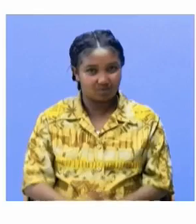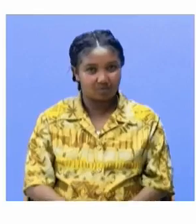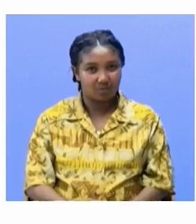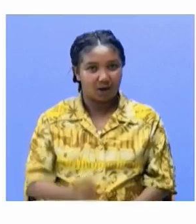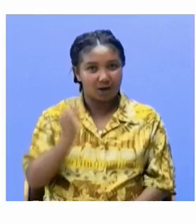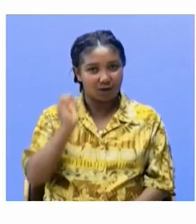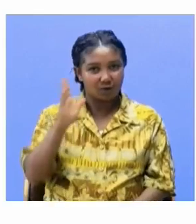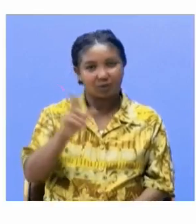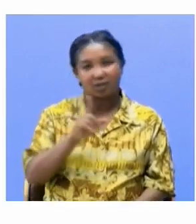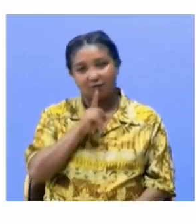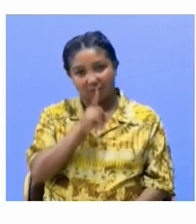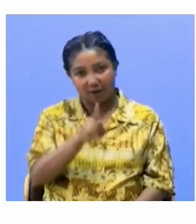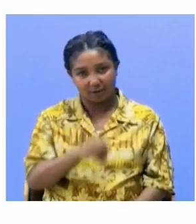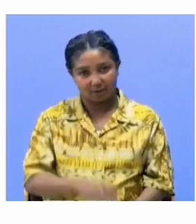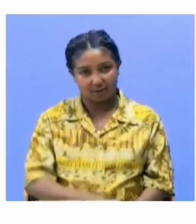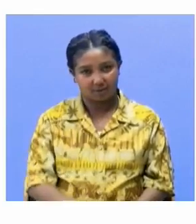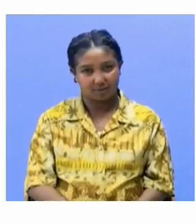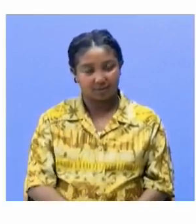Future facts.